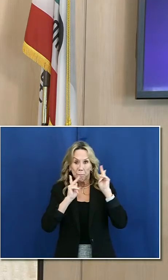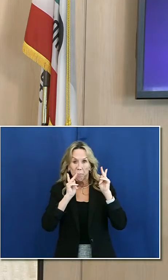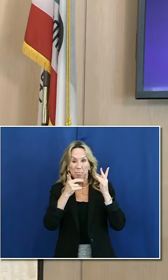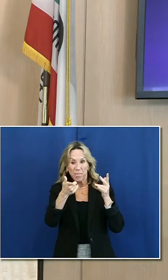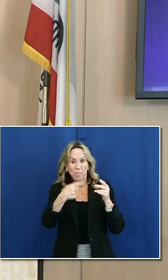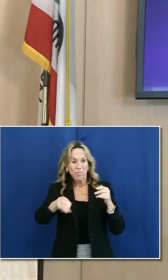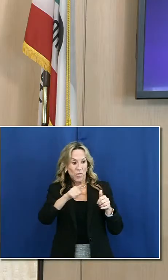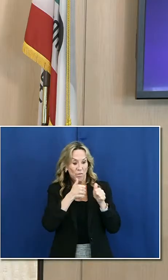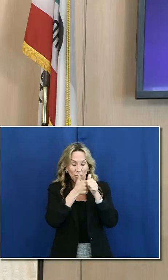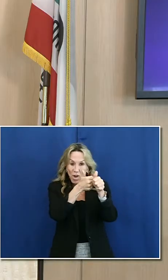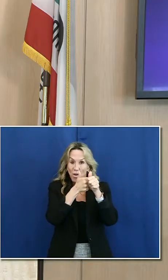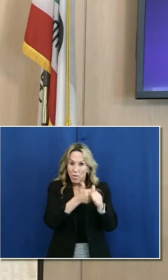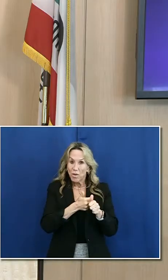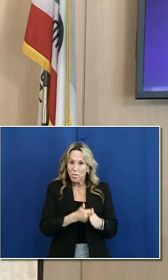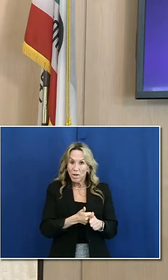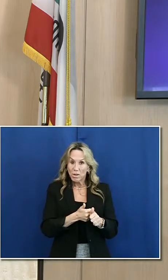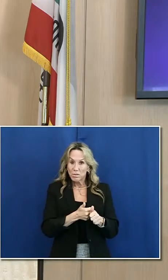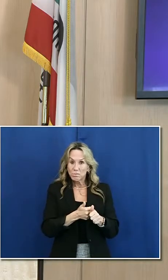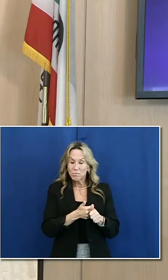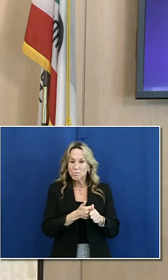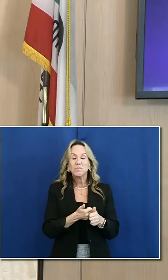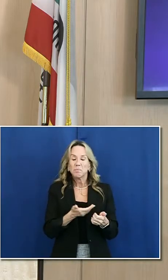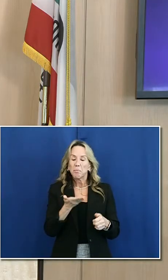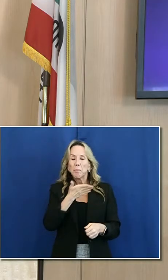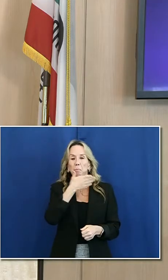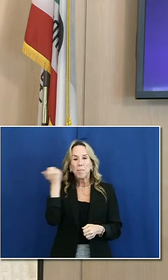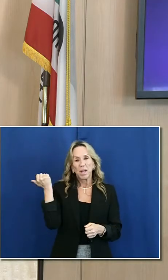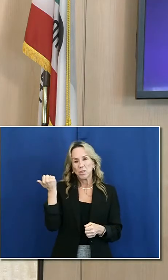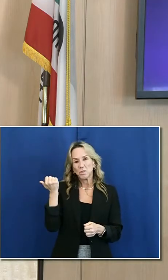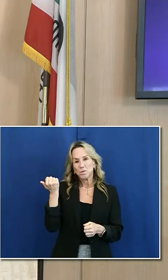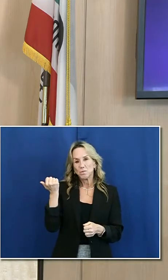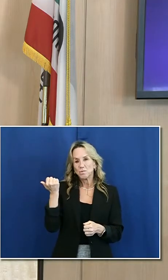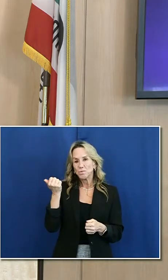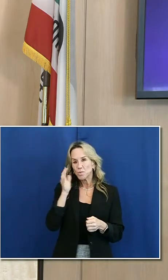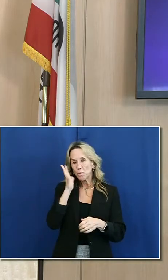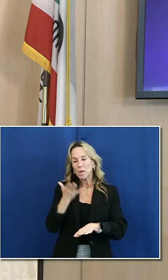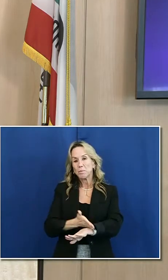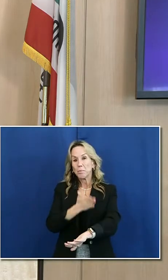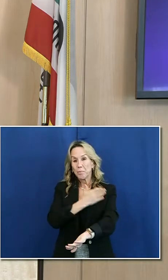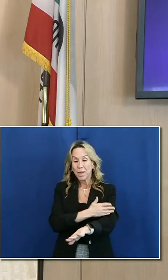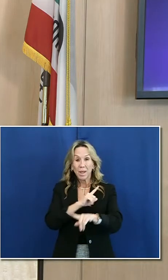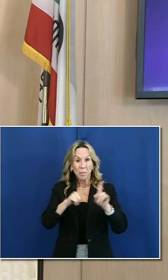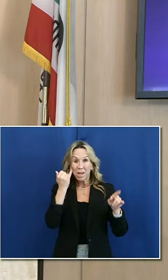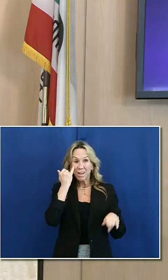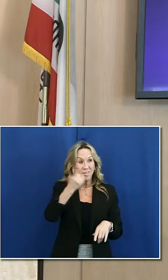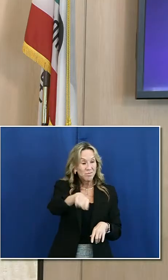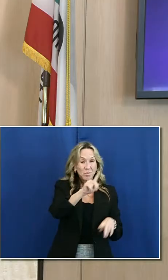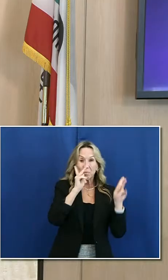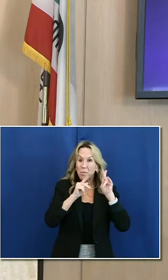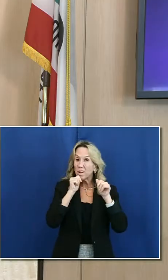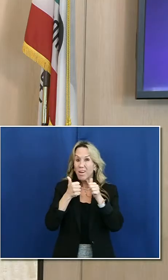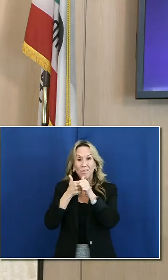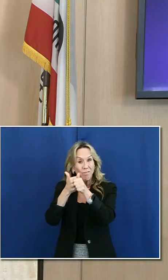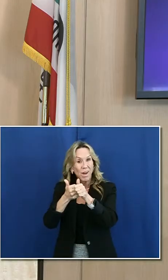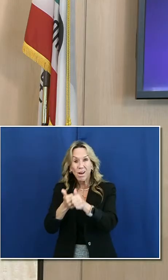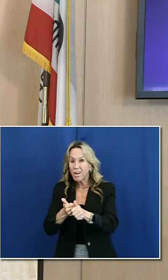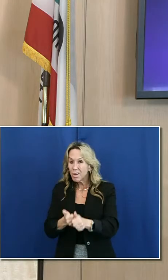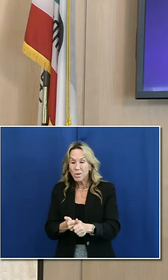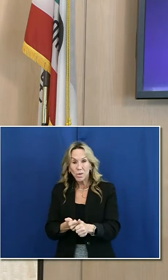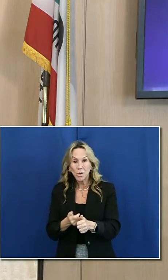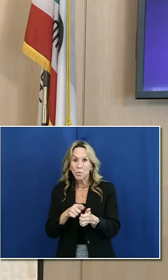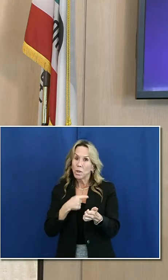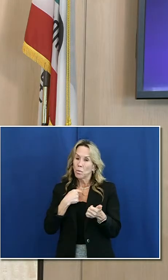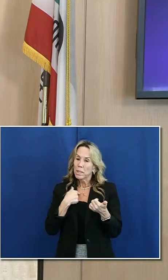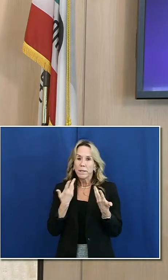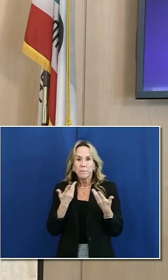follow these strategies, the better we will be. But if people do not follow the rules and the strategies that we